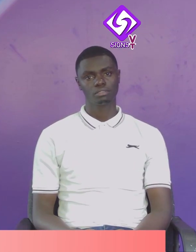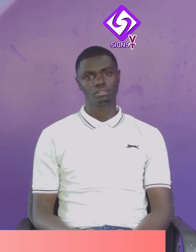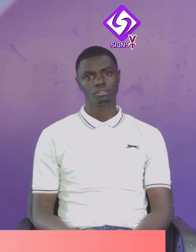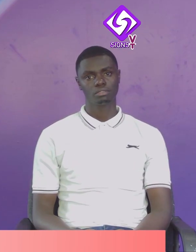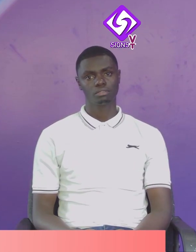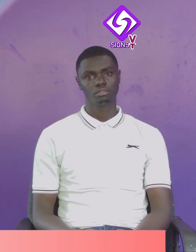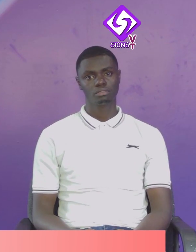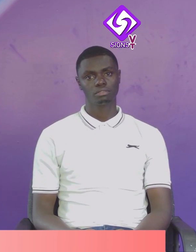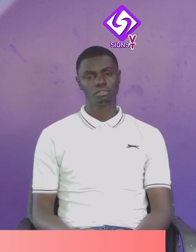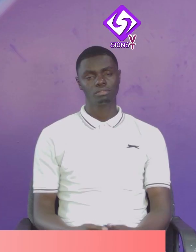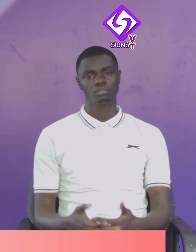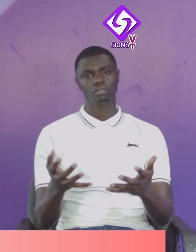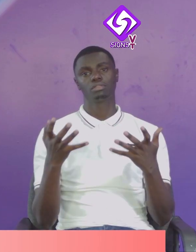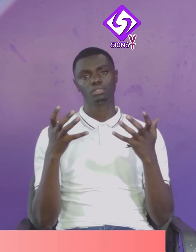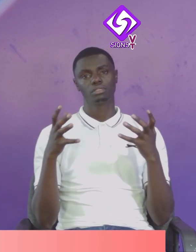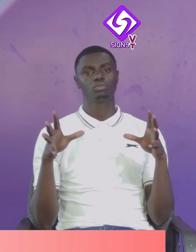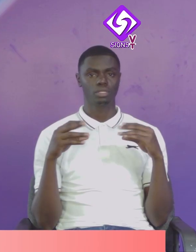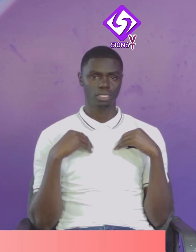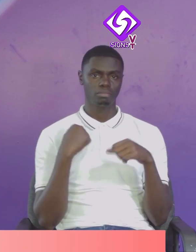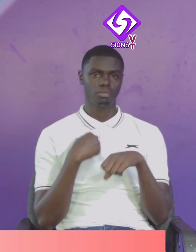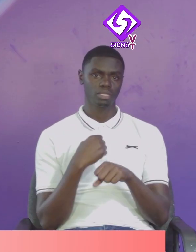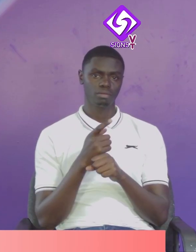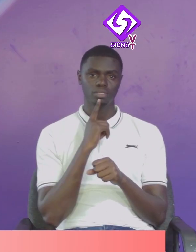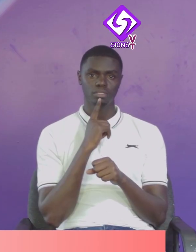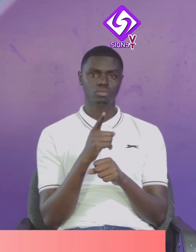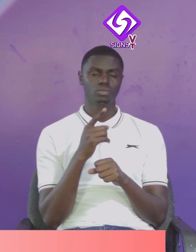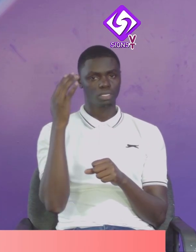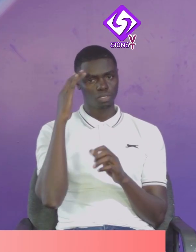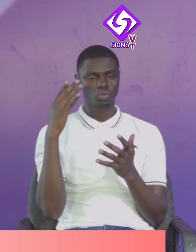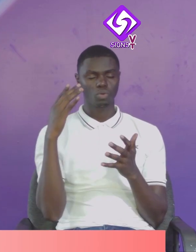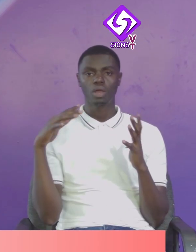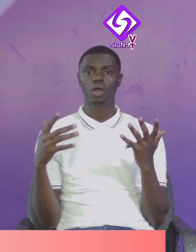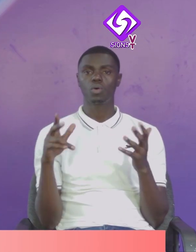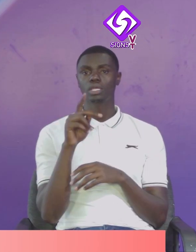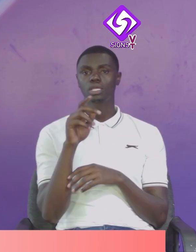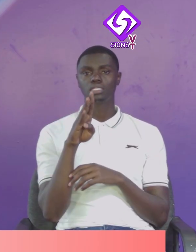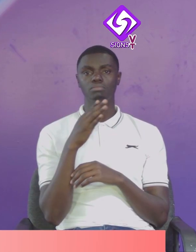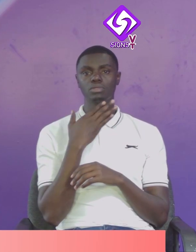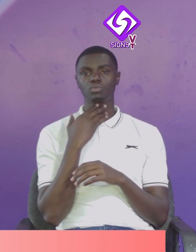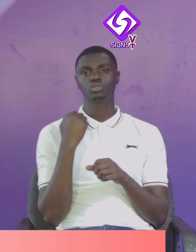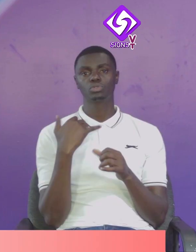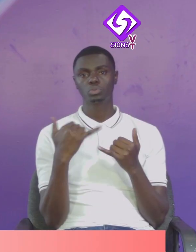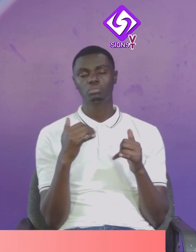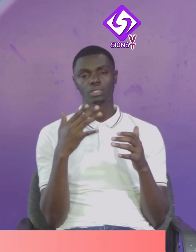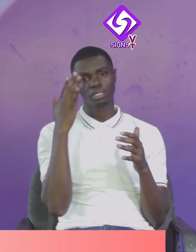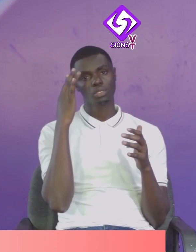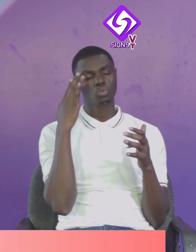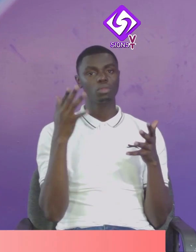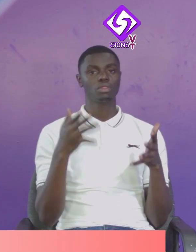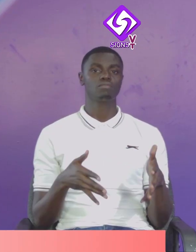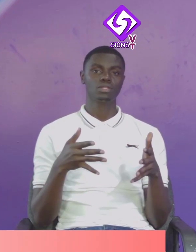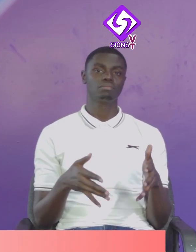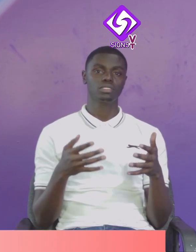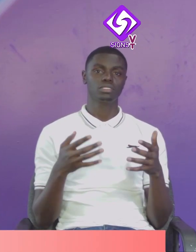to adapt and make sure that he knows how KCB want to play. He knows the availability of resources at